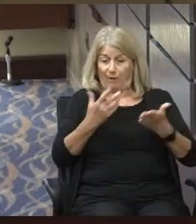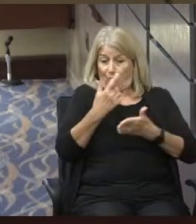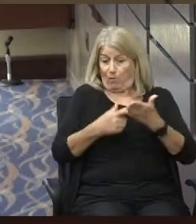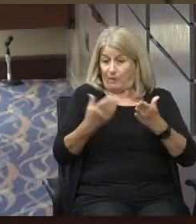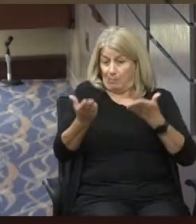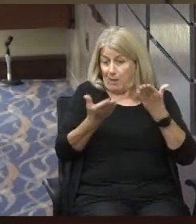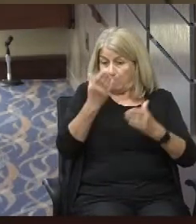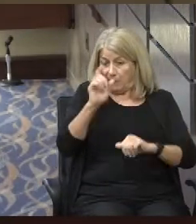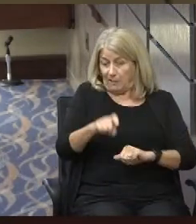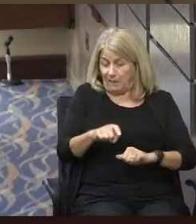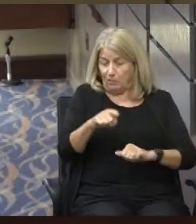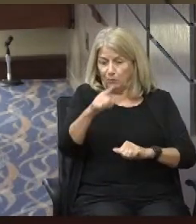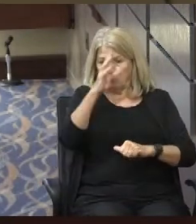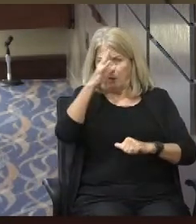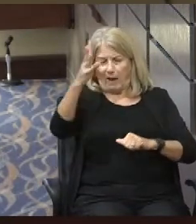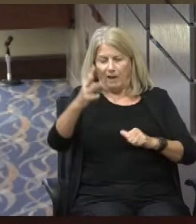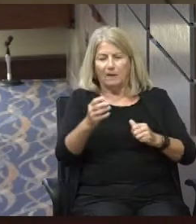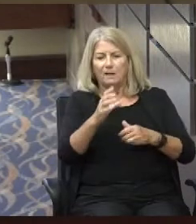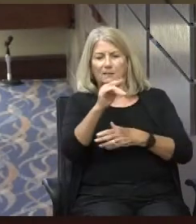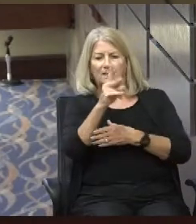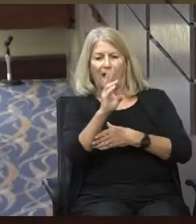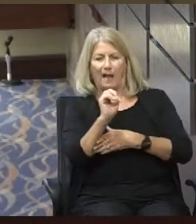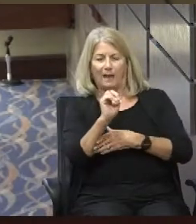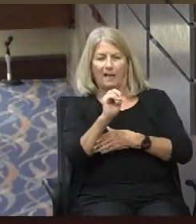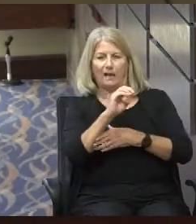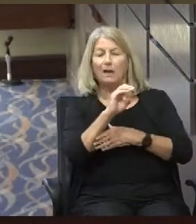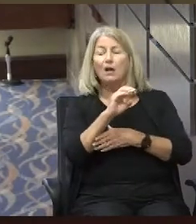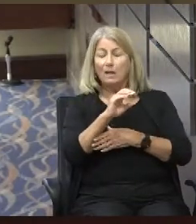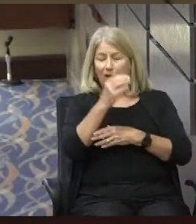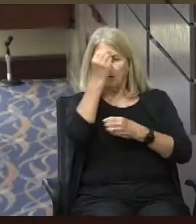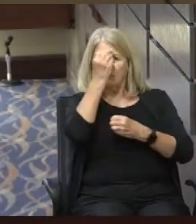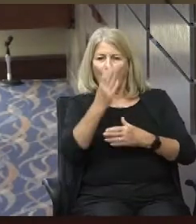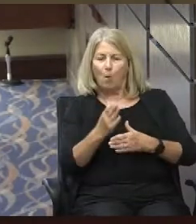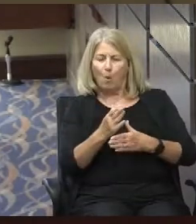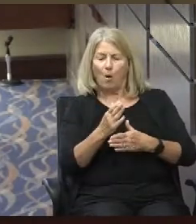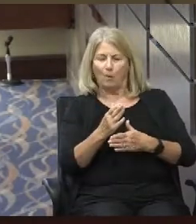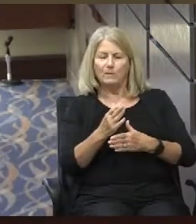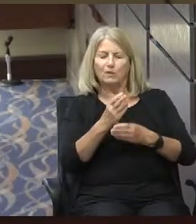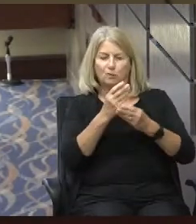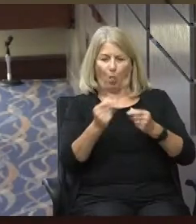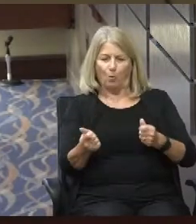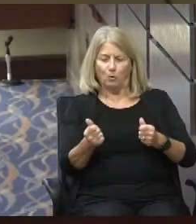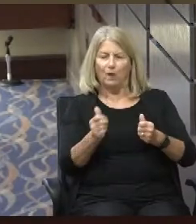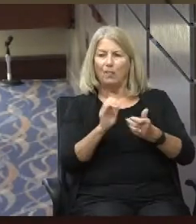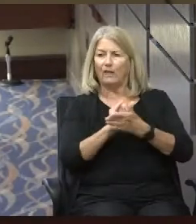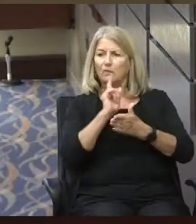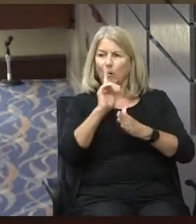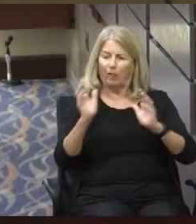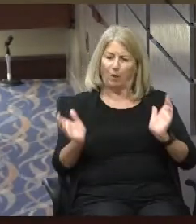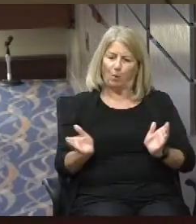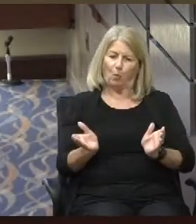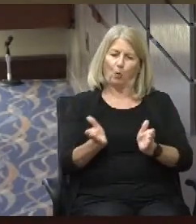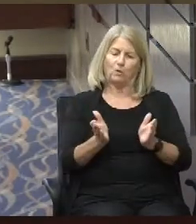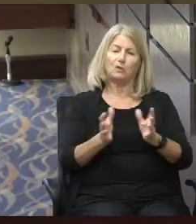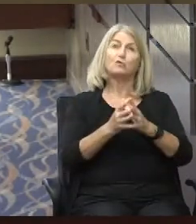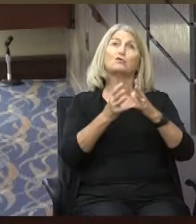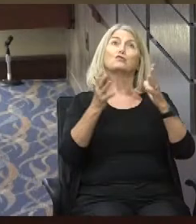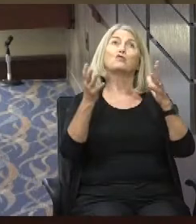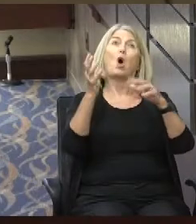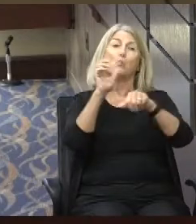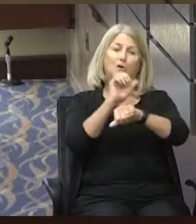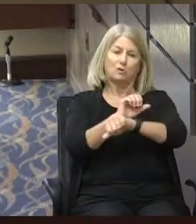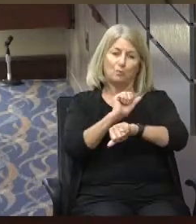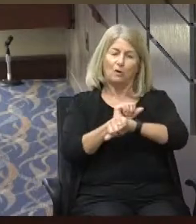you created data-informed, data-driven solutions is just really encouraging. This is so much work, and it's